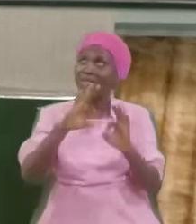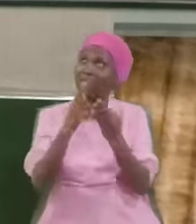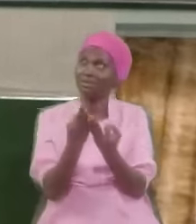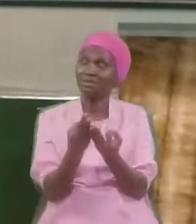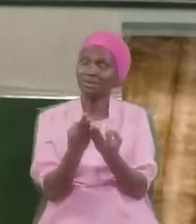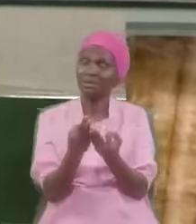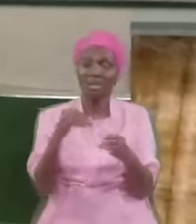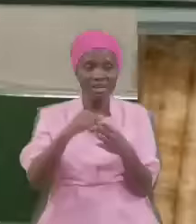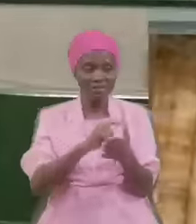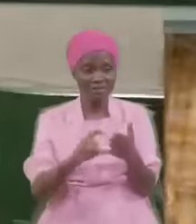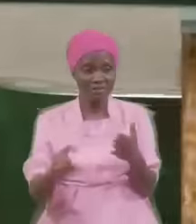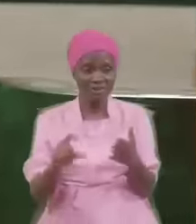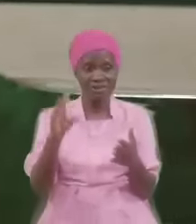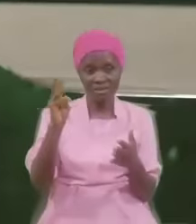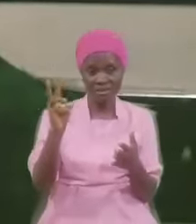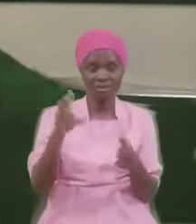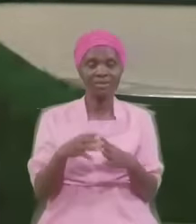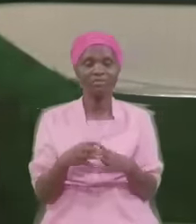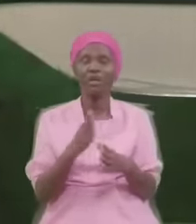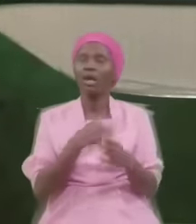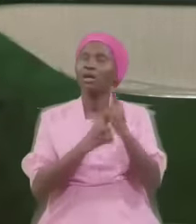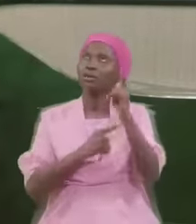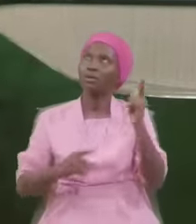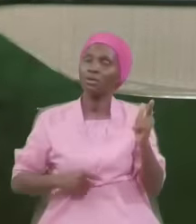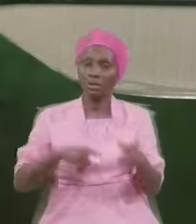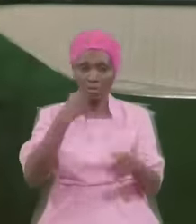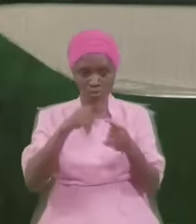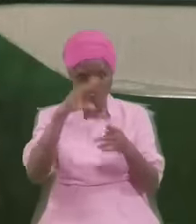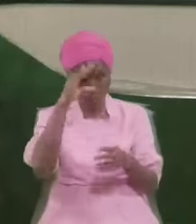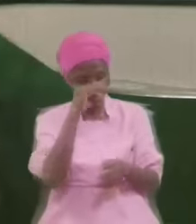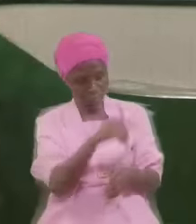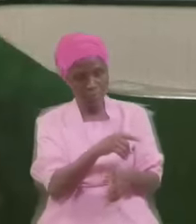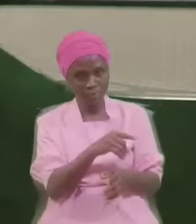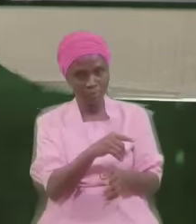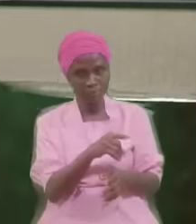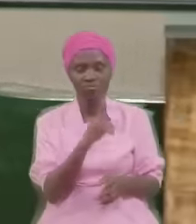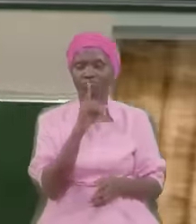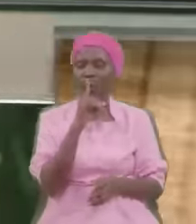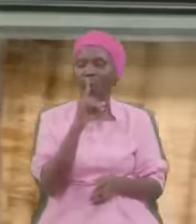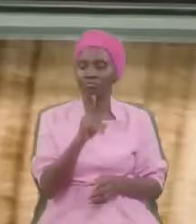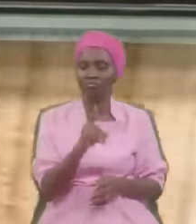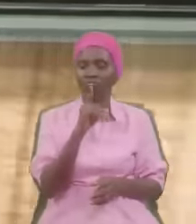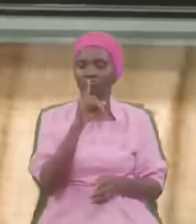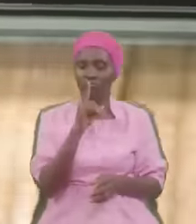16. In verse 16, and the Lord said unto him, surely,